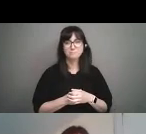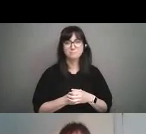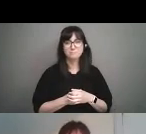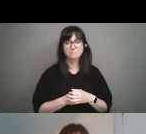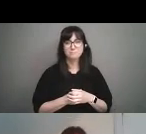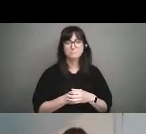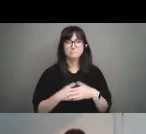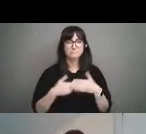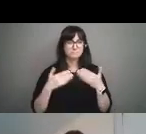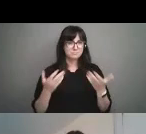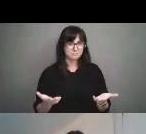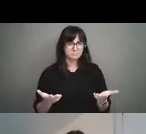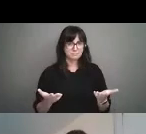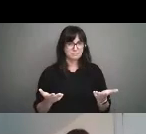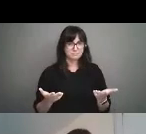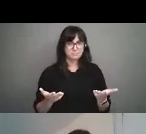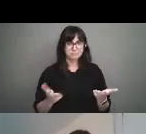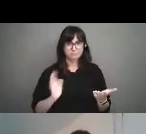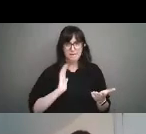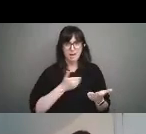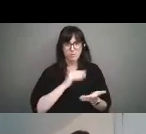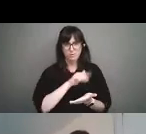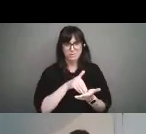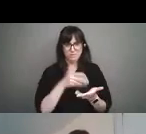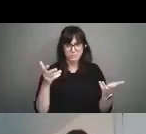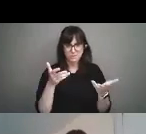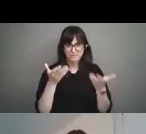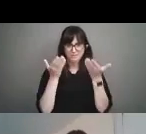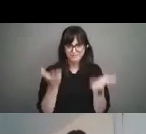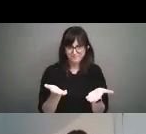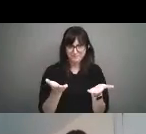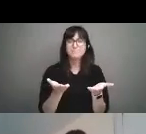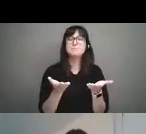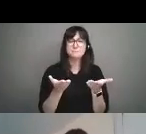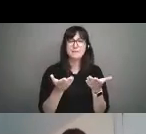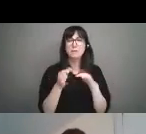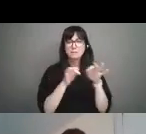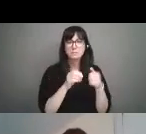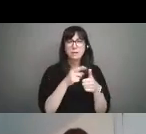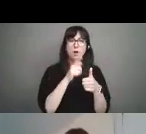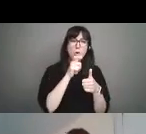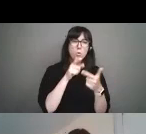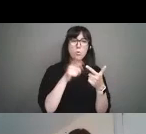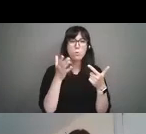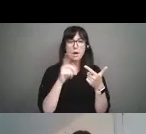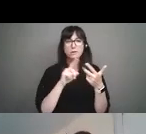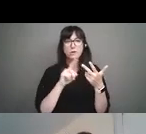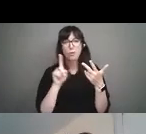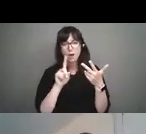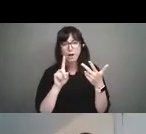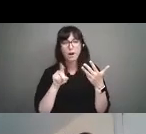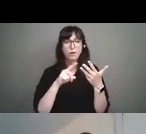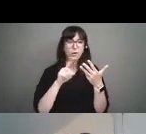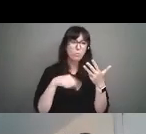So what is a senior center without walls? I'm just going to quickly go through a who, what, where, when, why of senior centers without